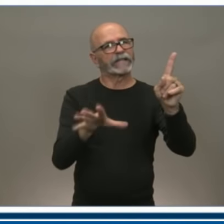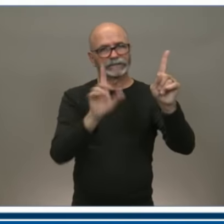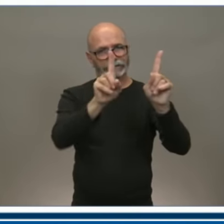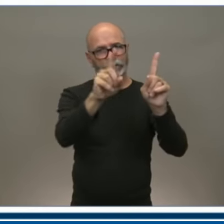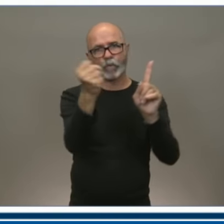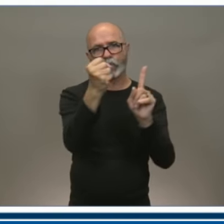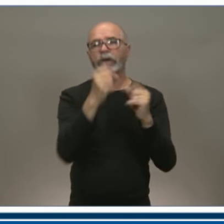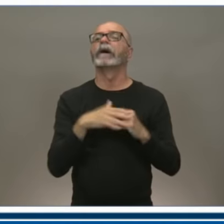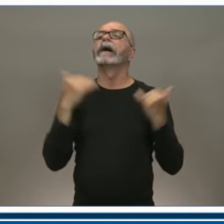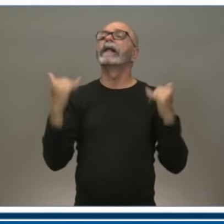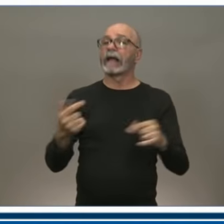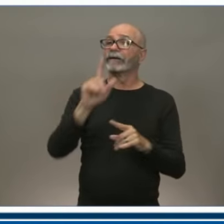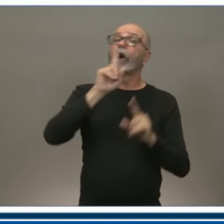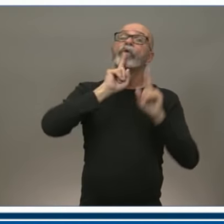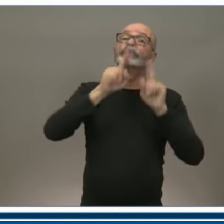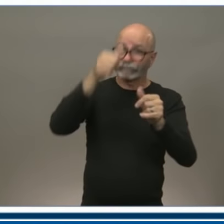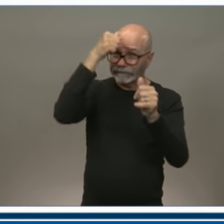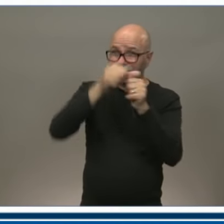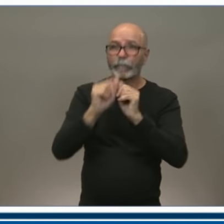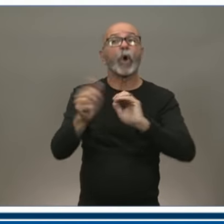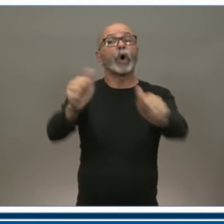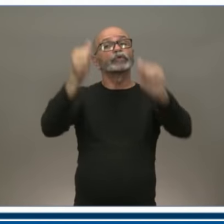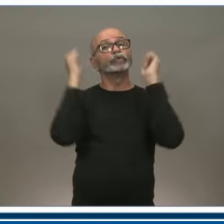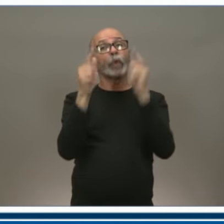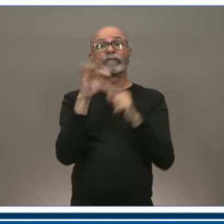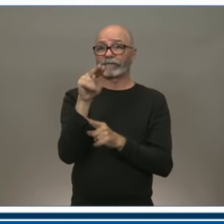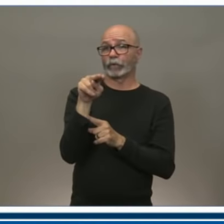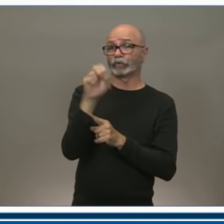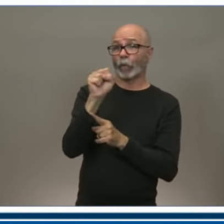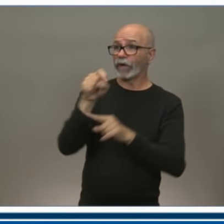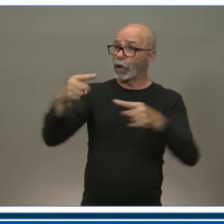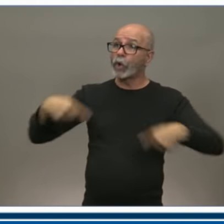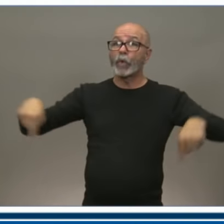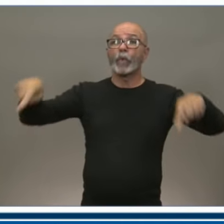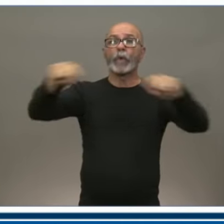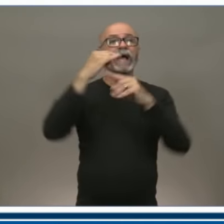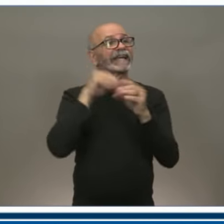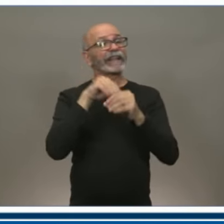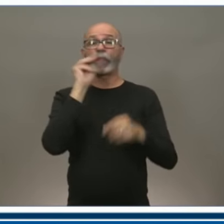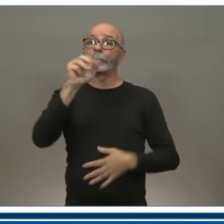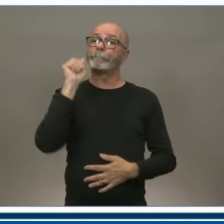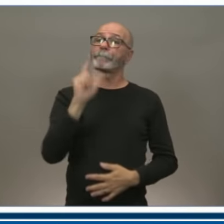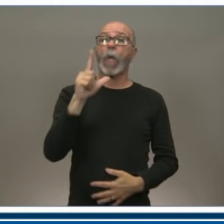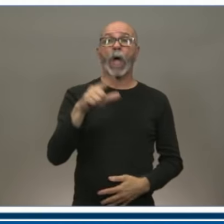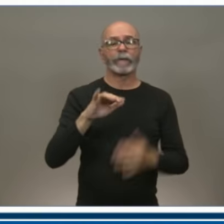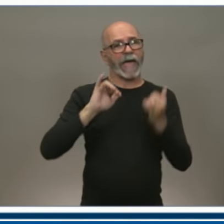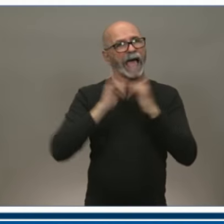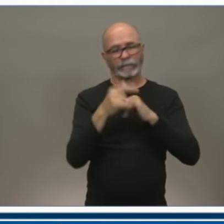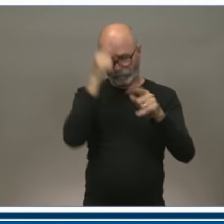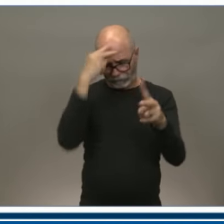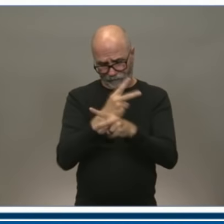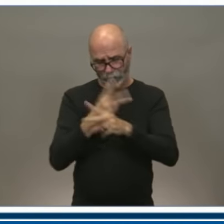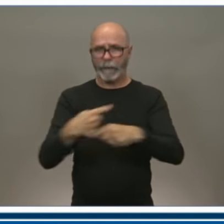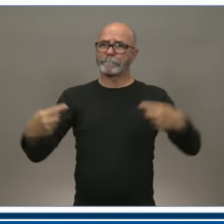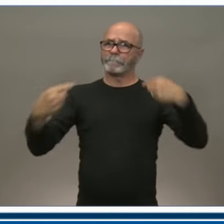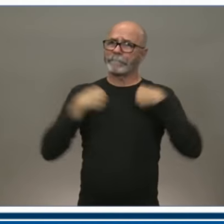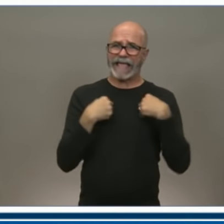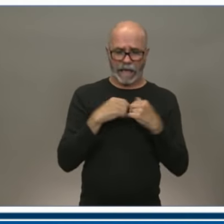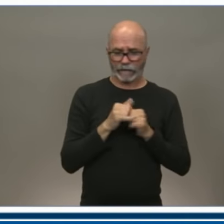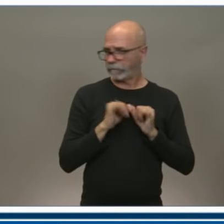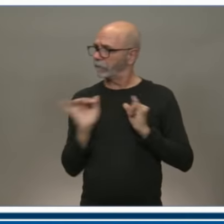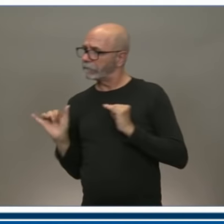you're going into a mall, what are you doing to make sure that you're keeping physically distanced? What are you doing to make sure that unless you have a valid reason